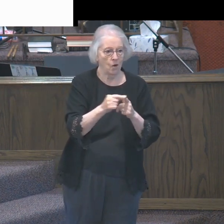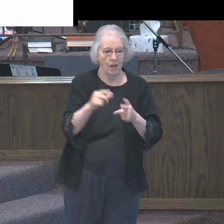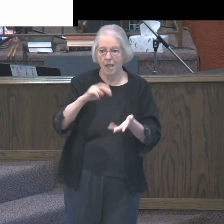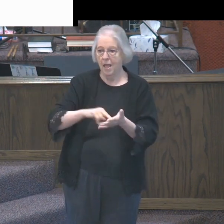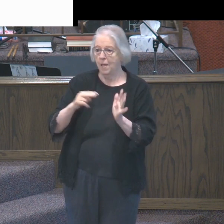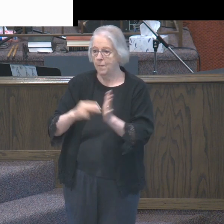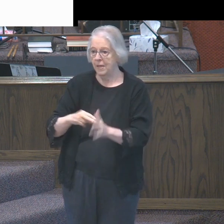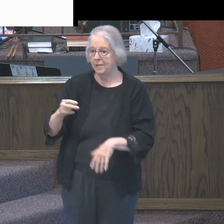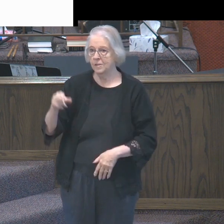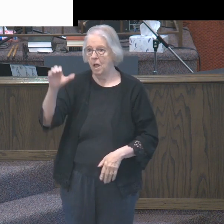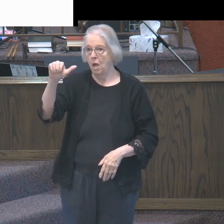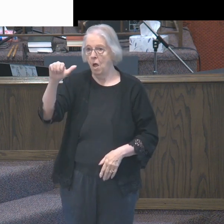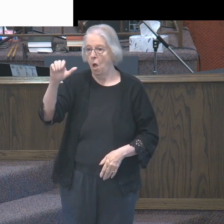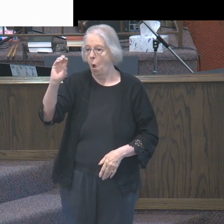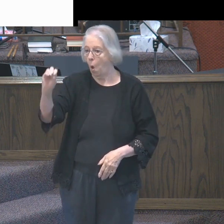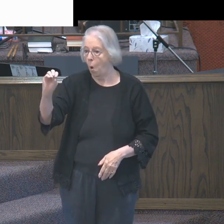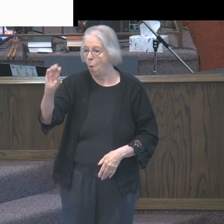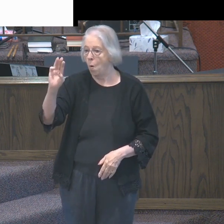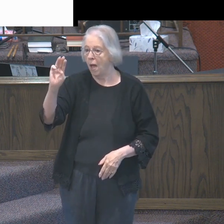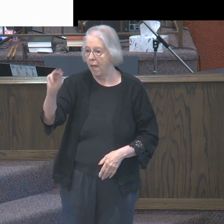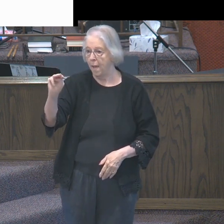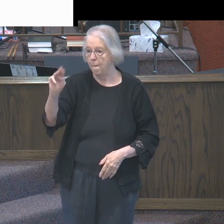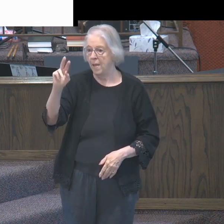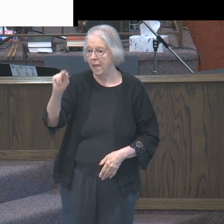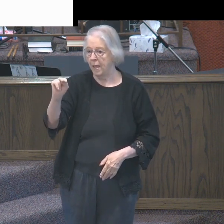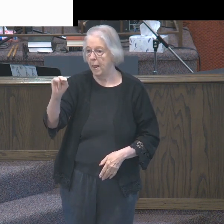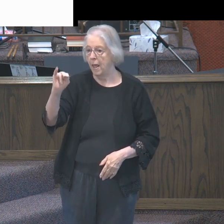What that looks like is that he desires